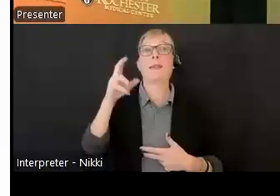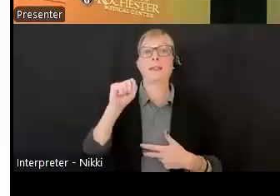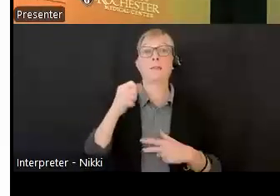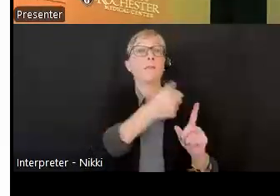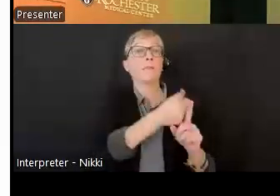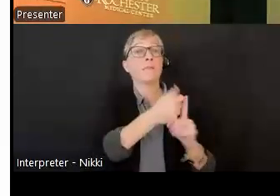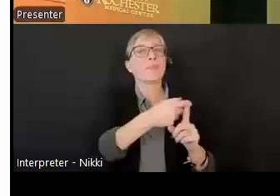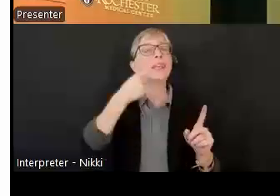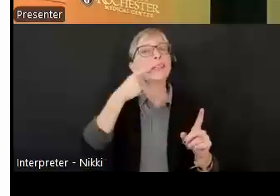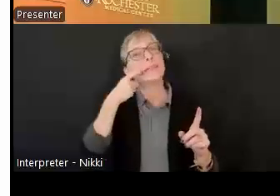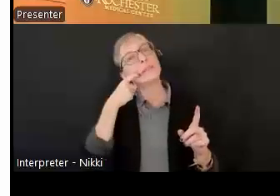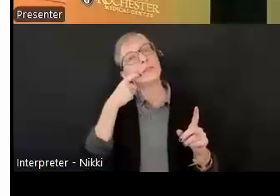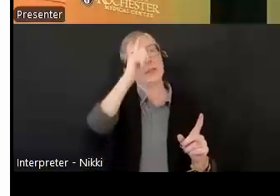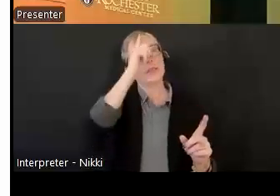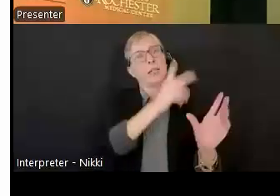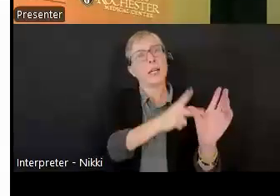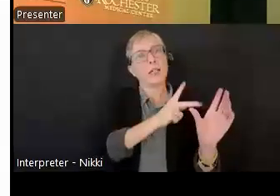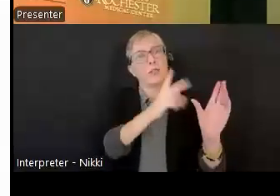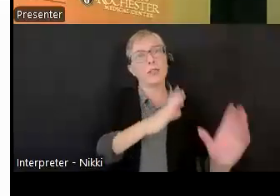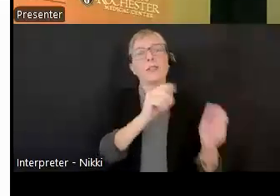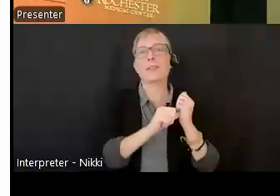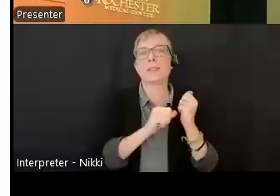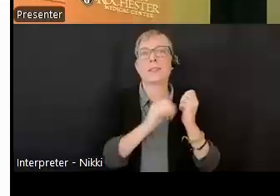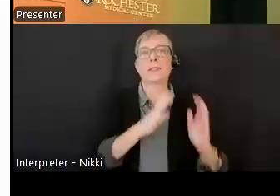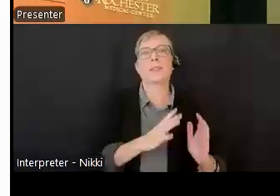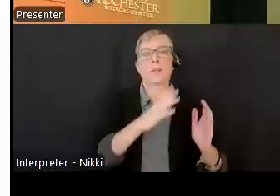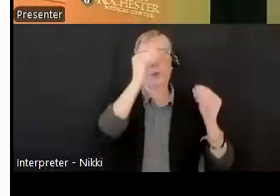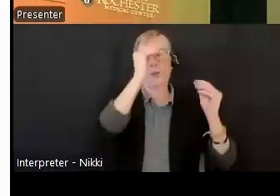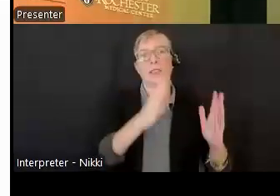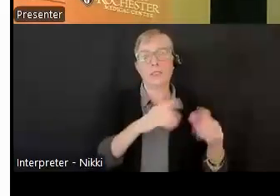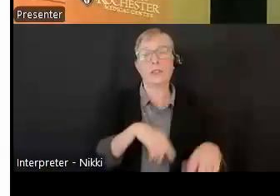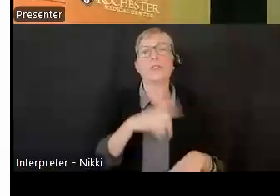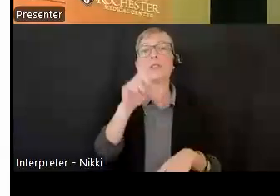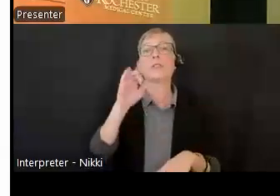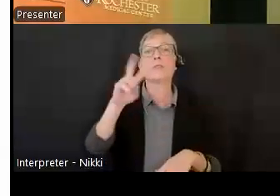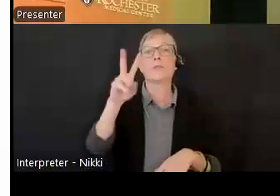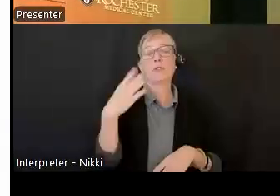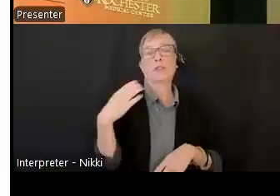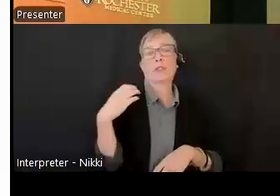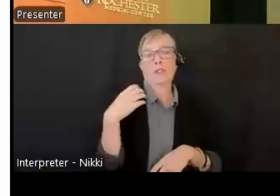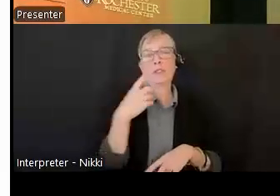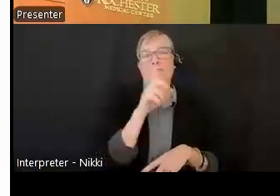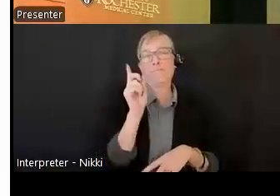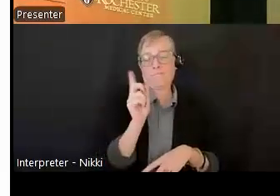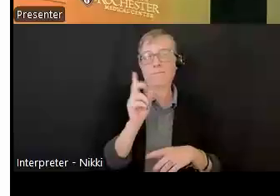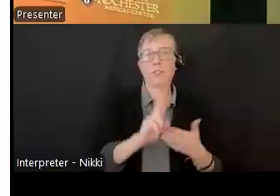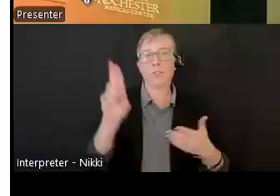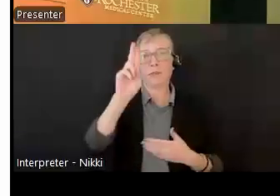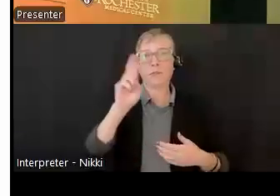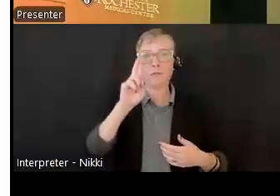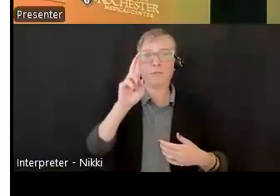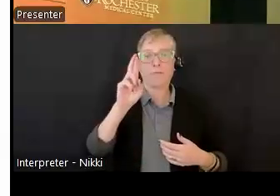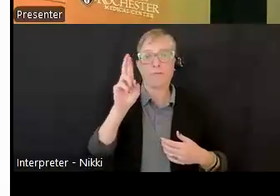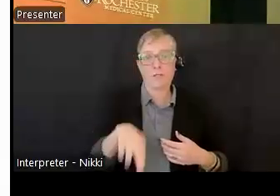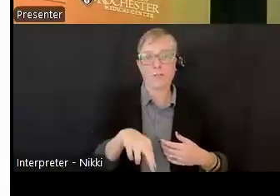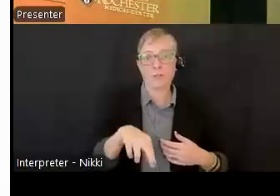psychiatrist and assistant professor in psychiatry. She is the division chief at the University of Rochester Department of Psychiatry. Dr. Mathis